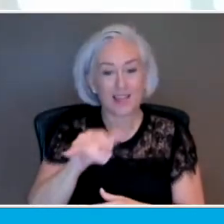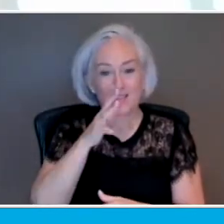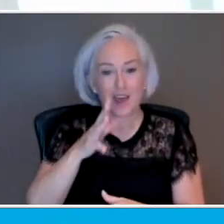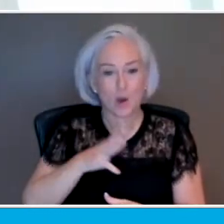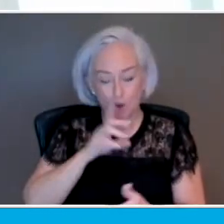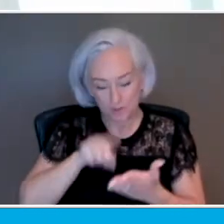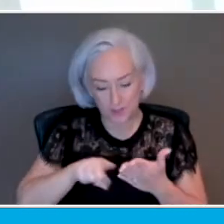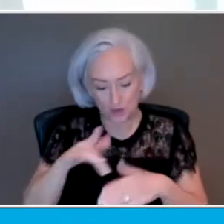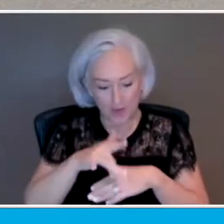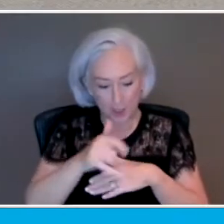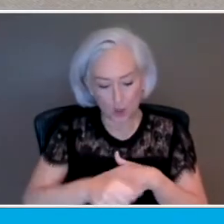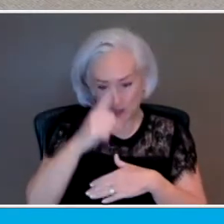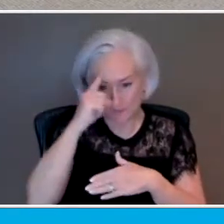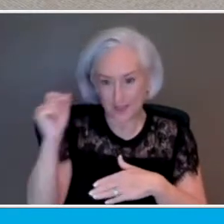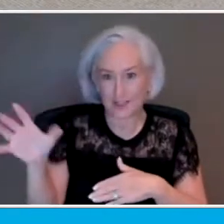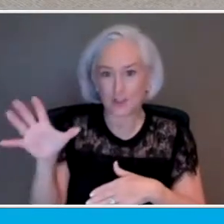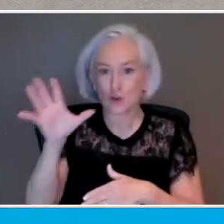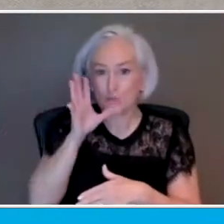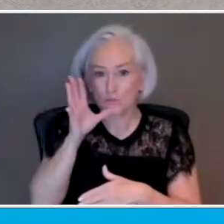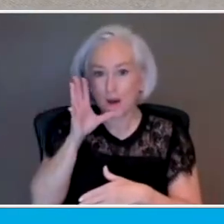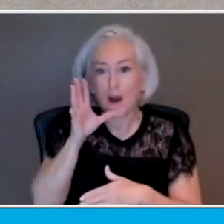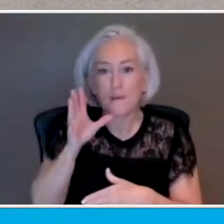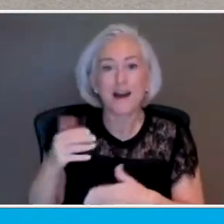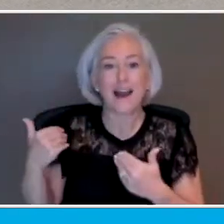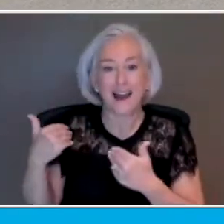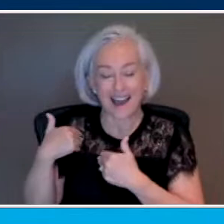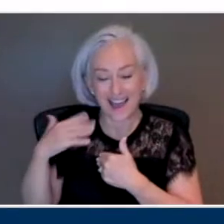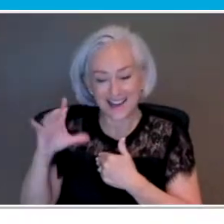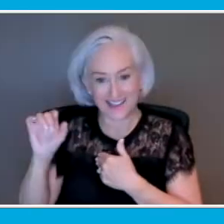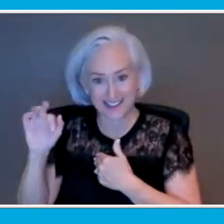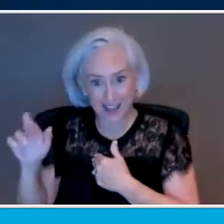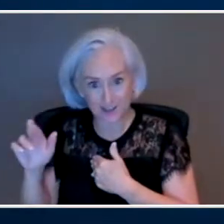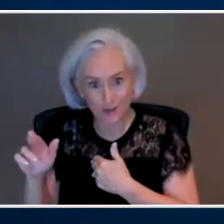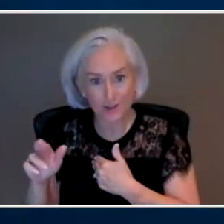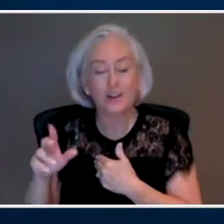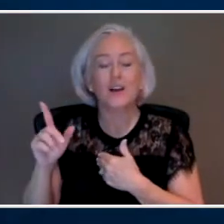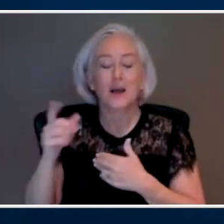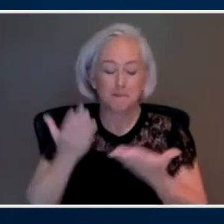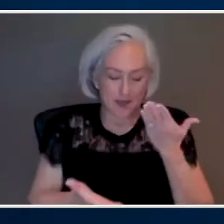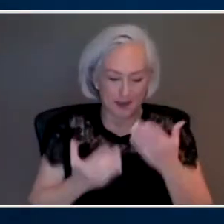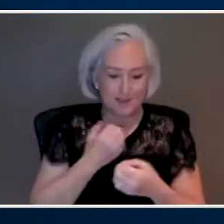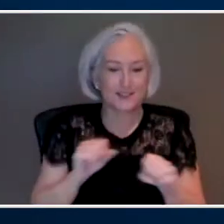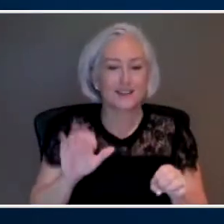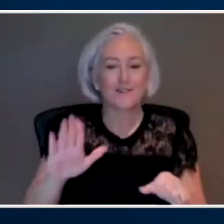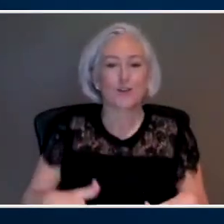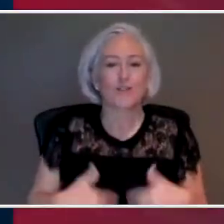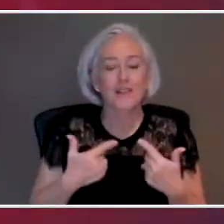had it, and it may have saved her life. We'll share her amazing story Friday at 8.